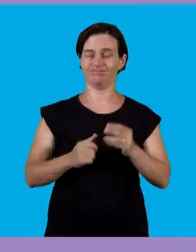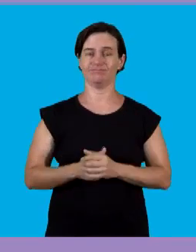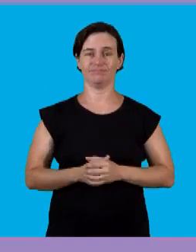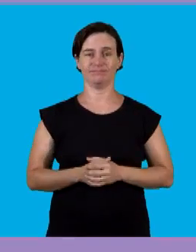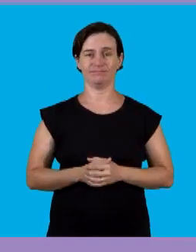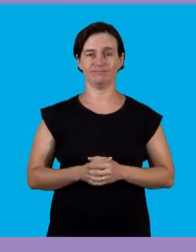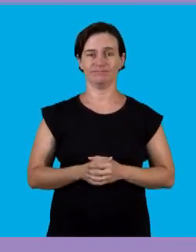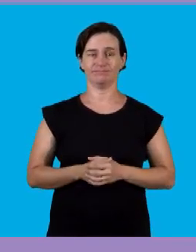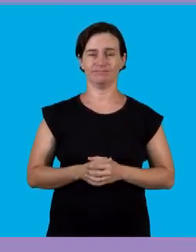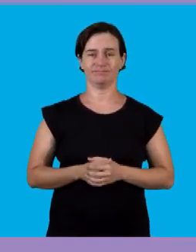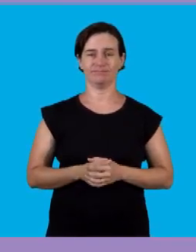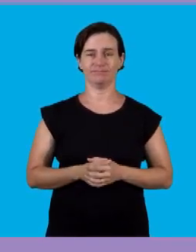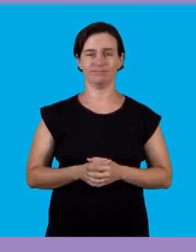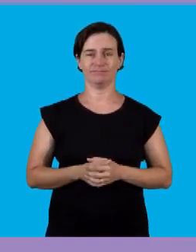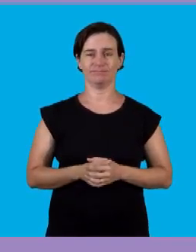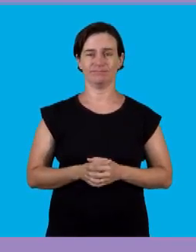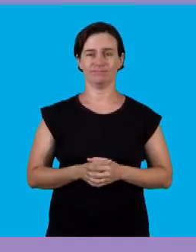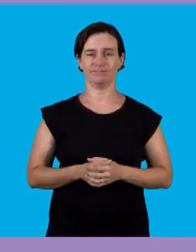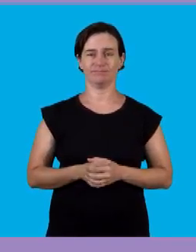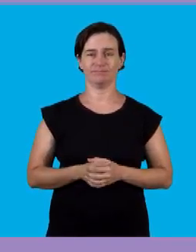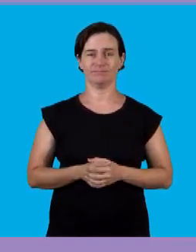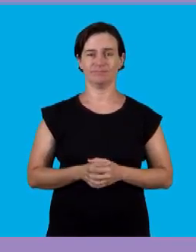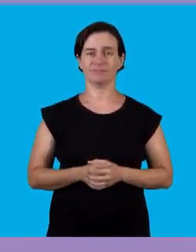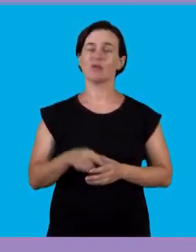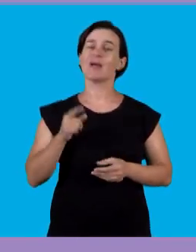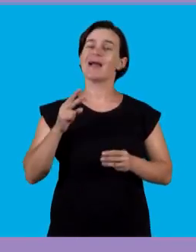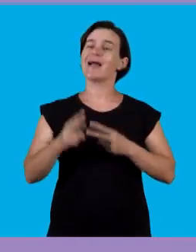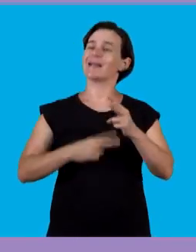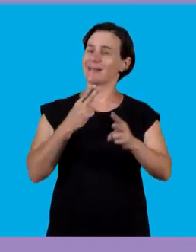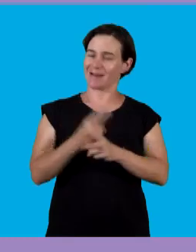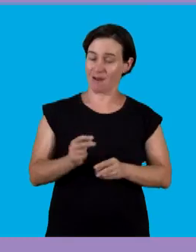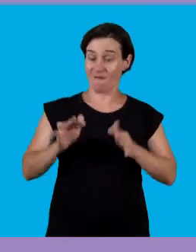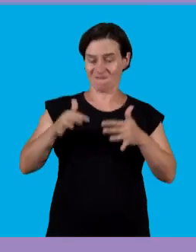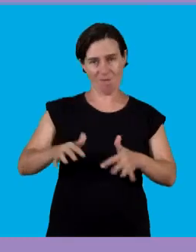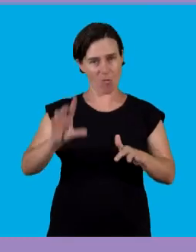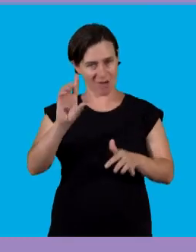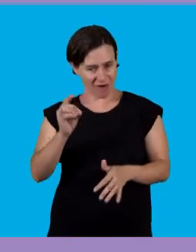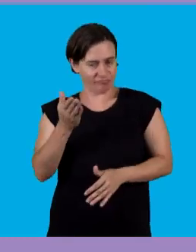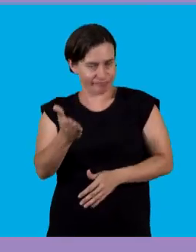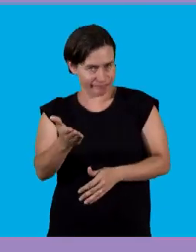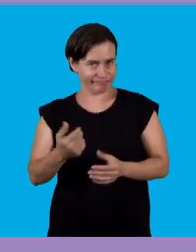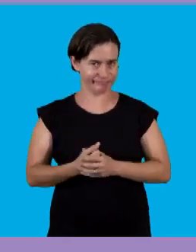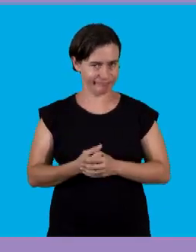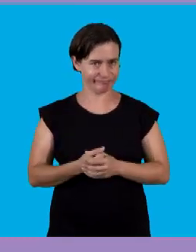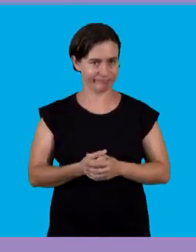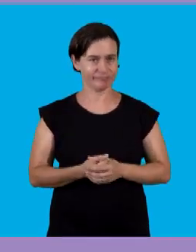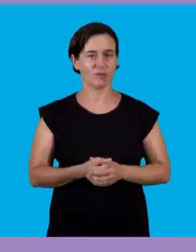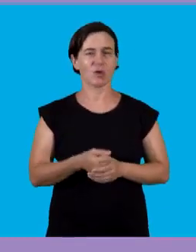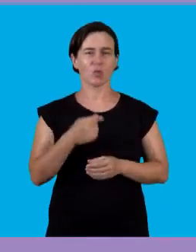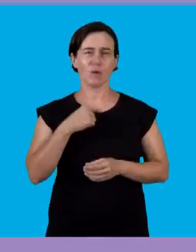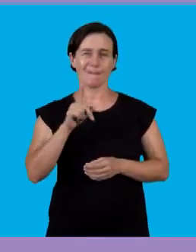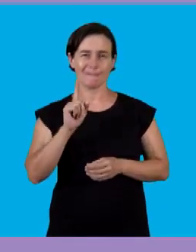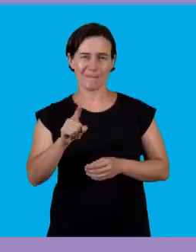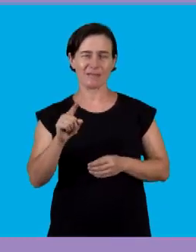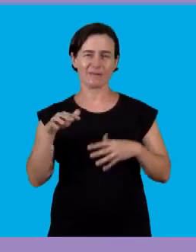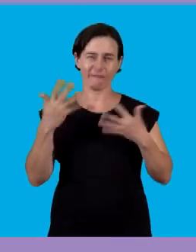question. So in the next question, we have been given another flow diagram, and we need to